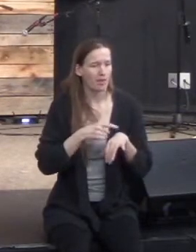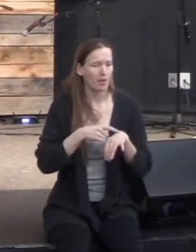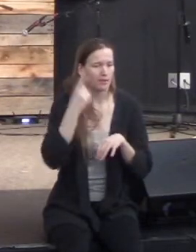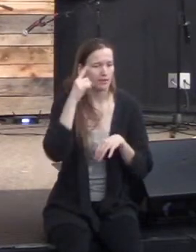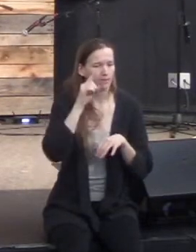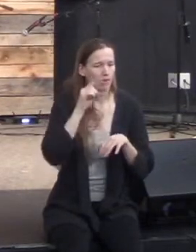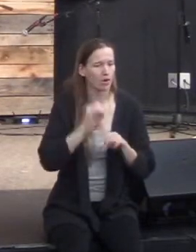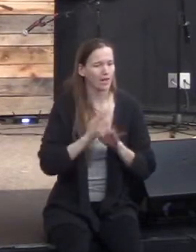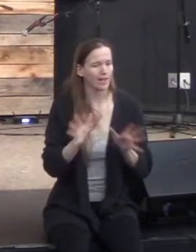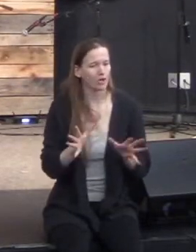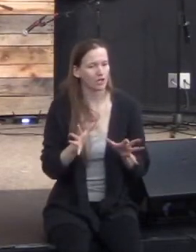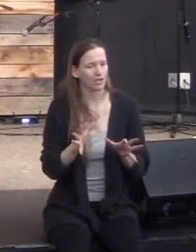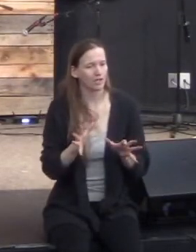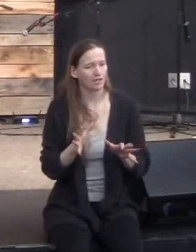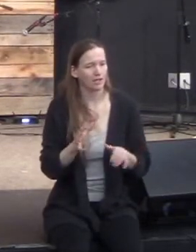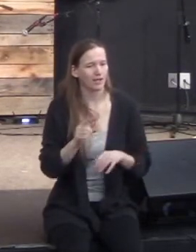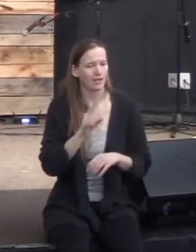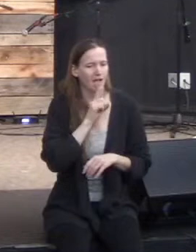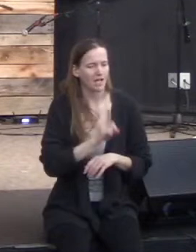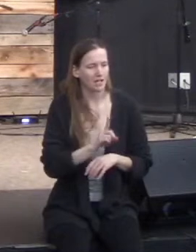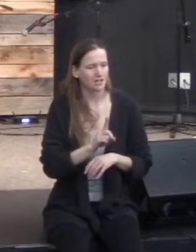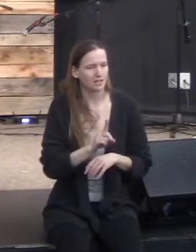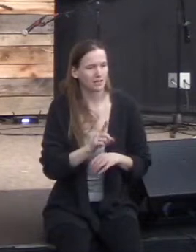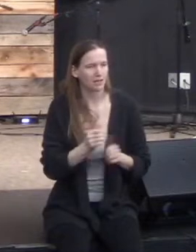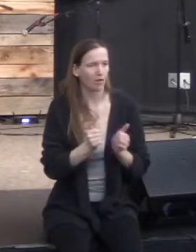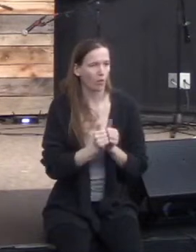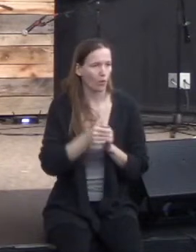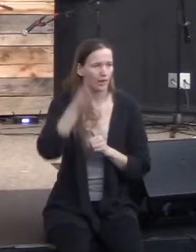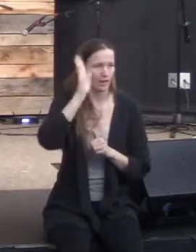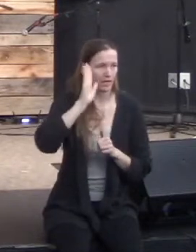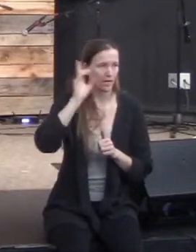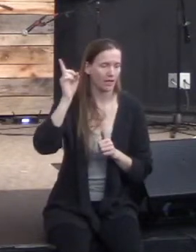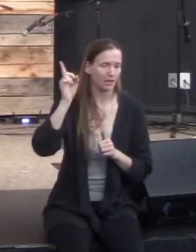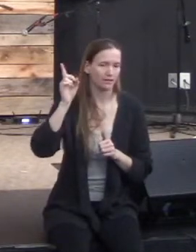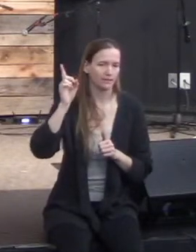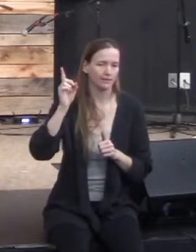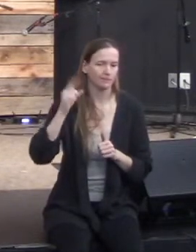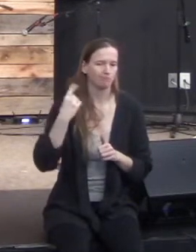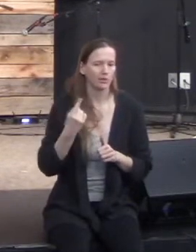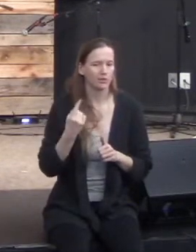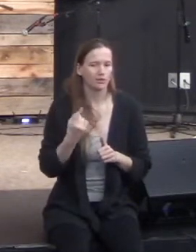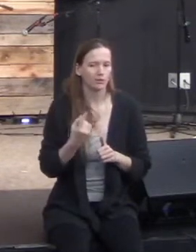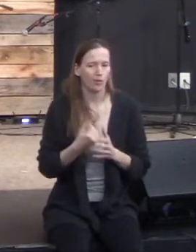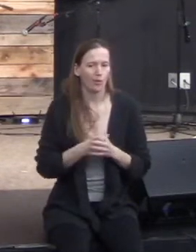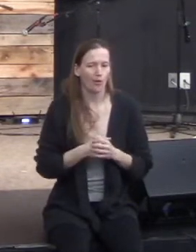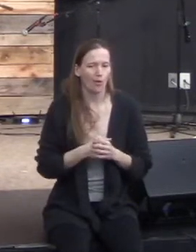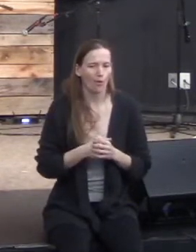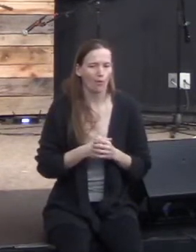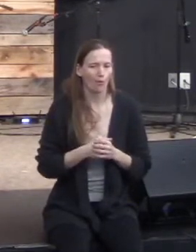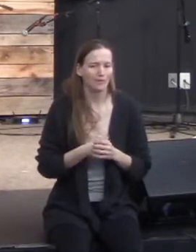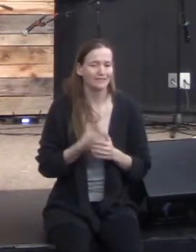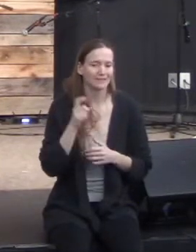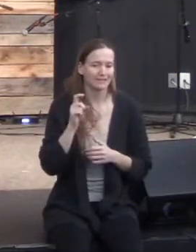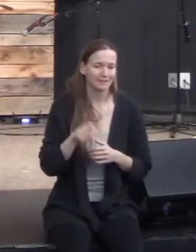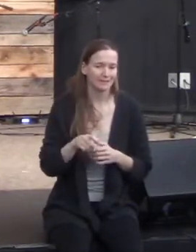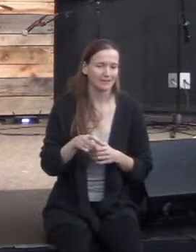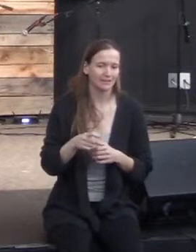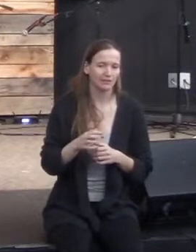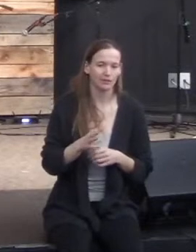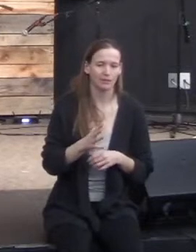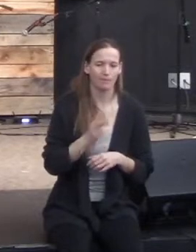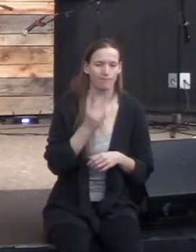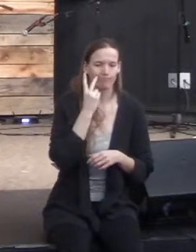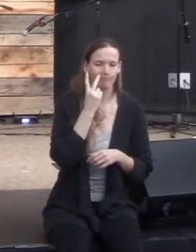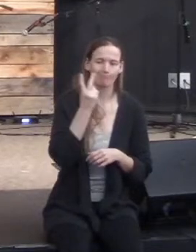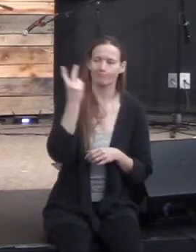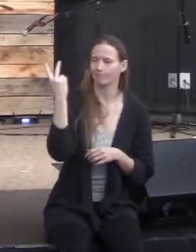honesty with God. And those always kind of have to go back to the past. Now,